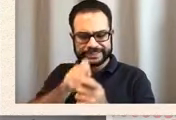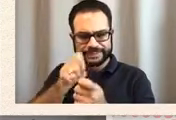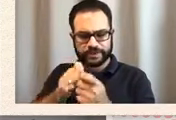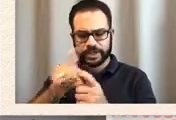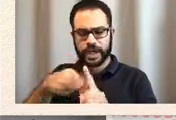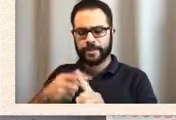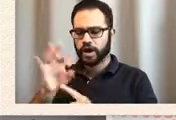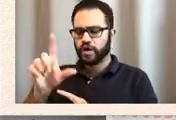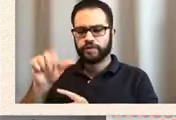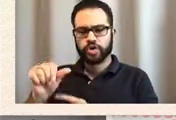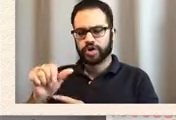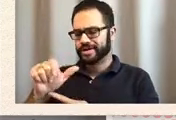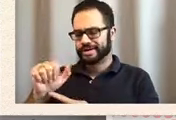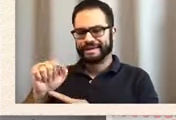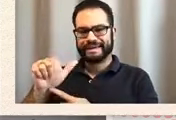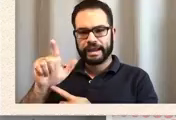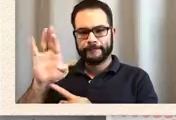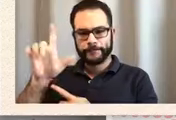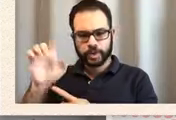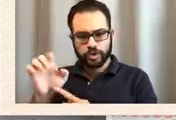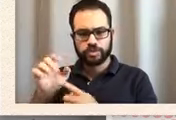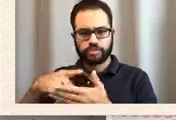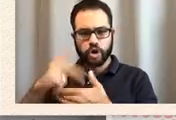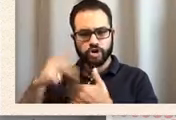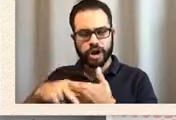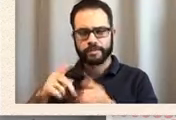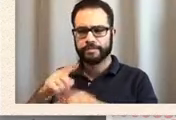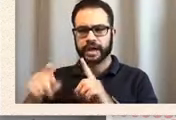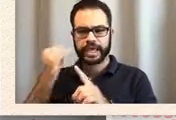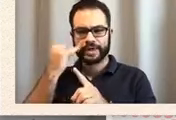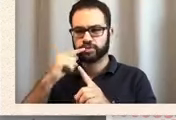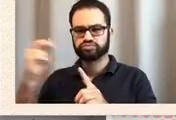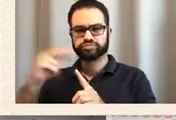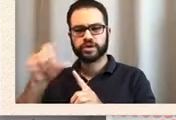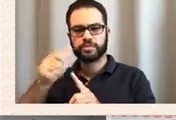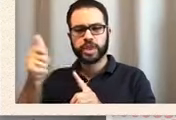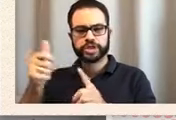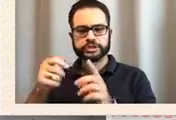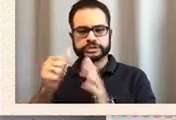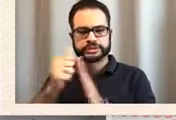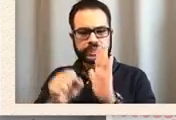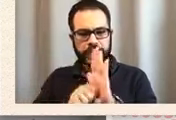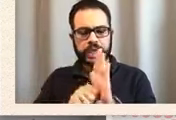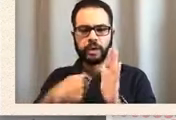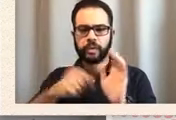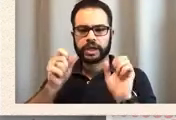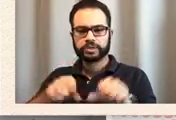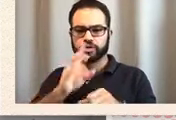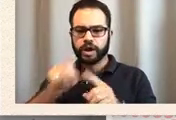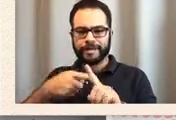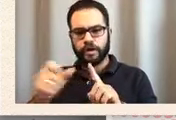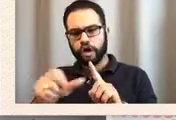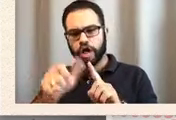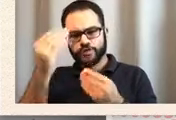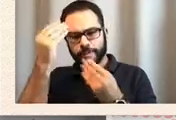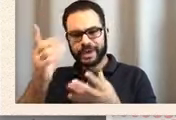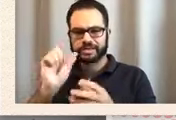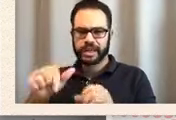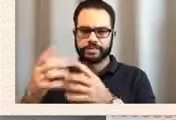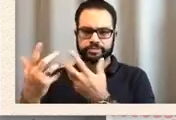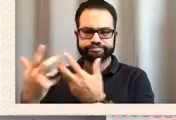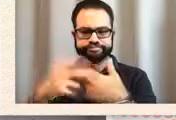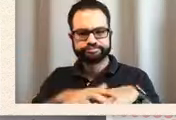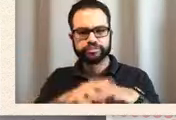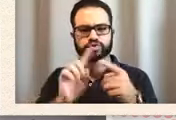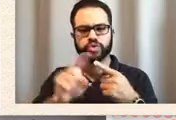watching from a different state, we'll be able to tie in a lot of information that's applicable to all Able programs. So once again, my name is John Finch.